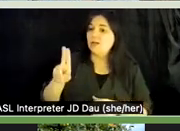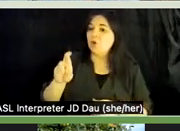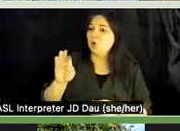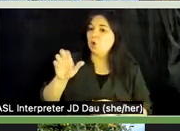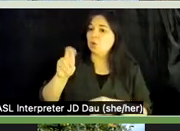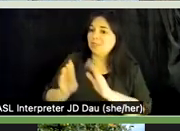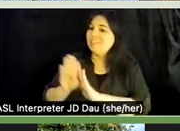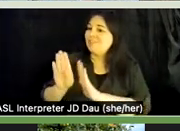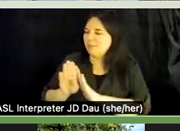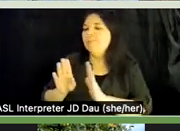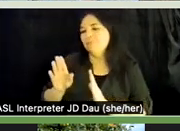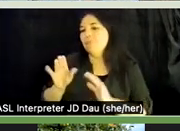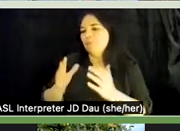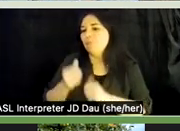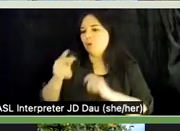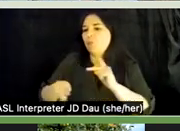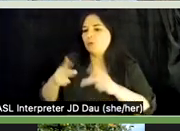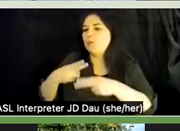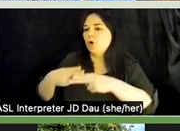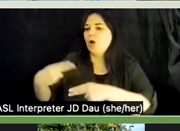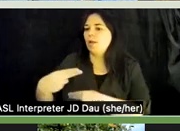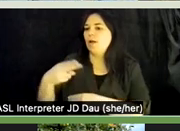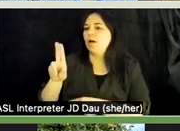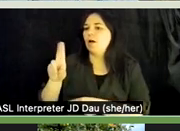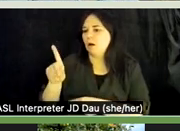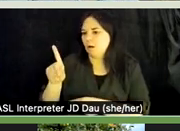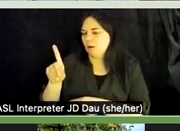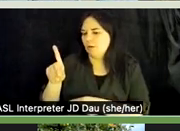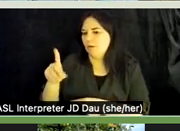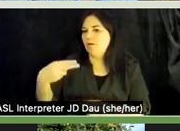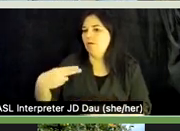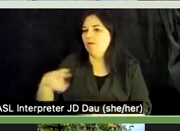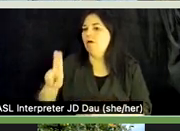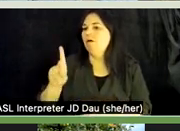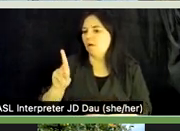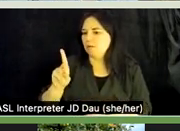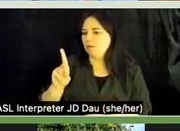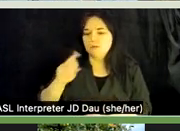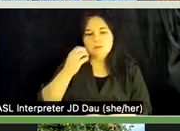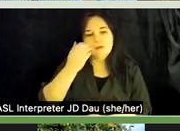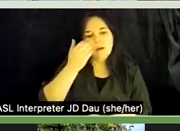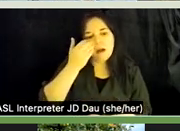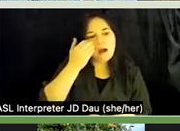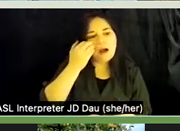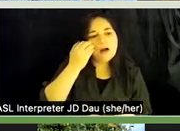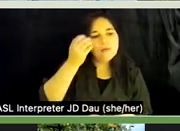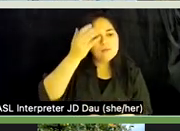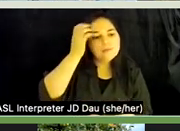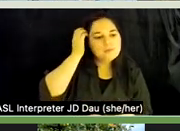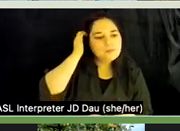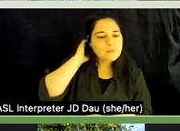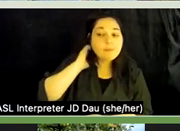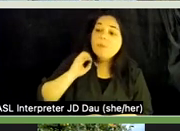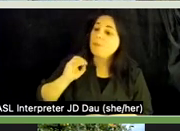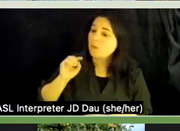more commonly known as HUD. And HUD has, under the Fair